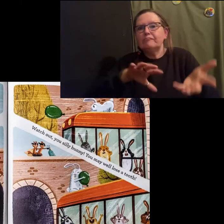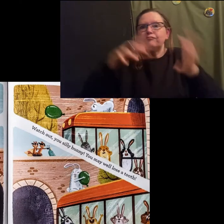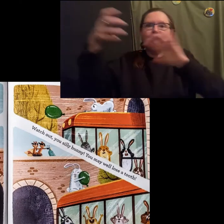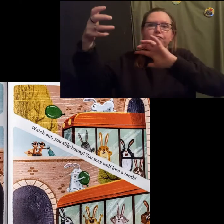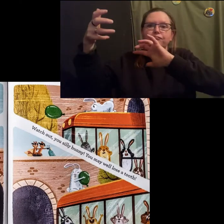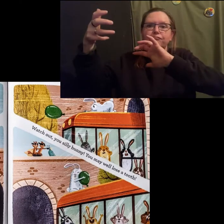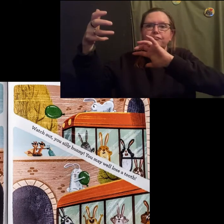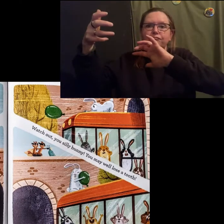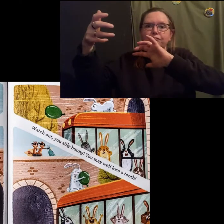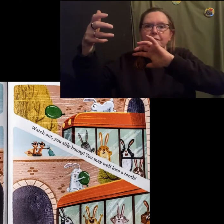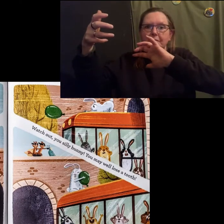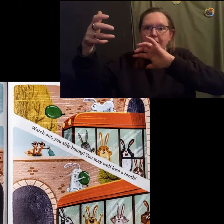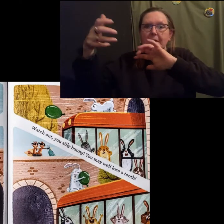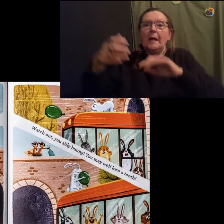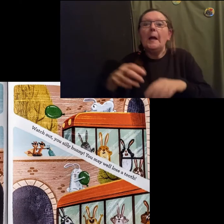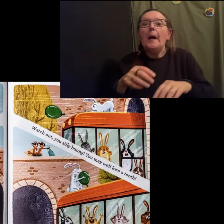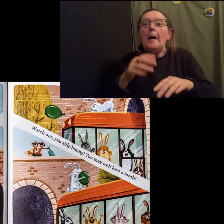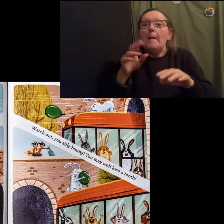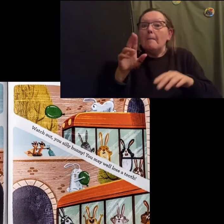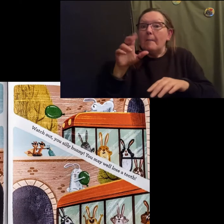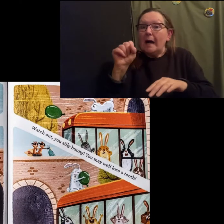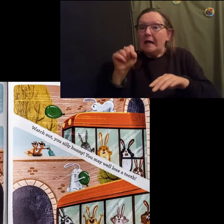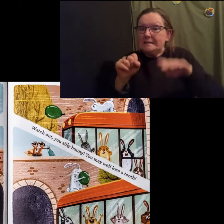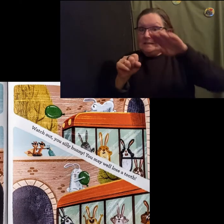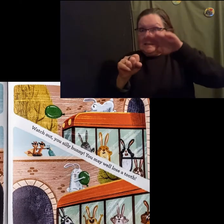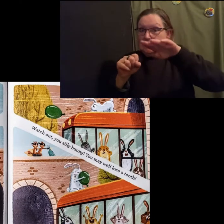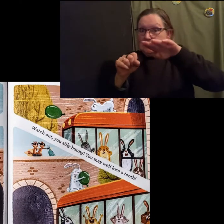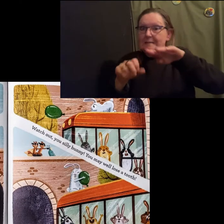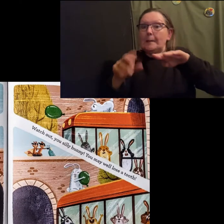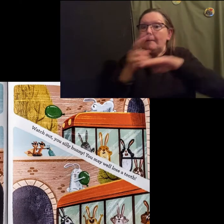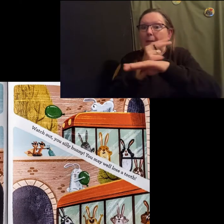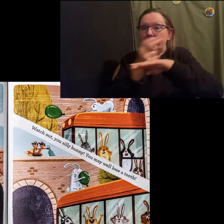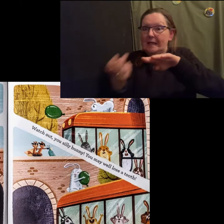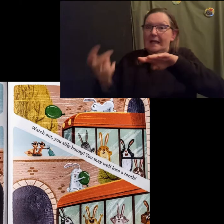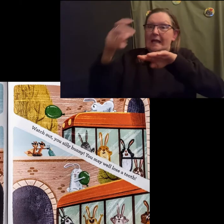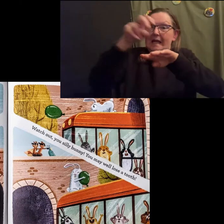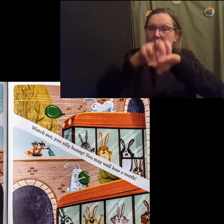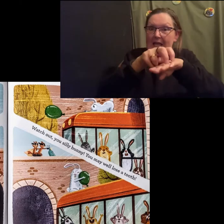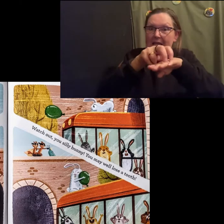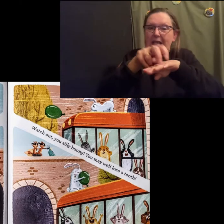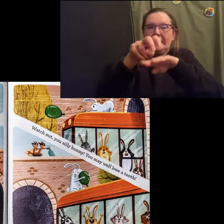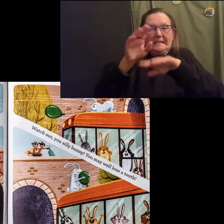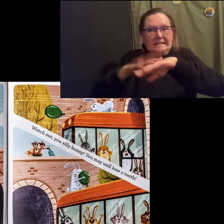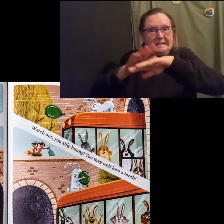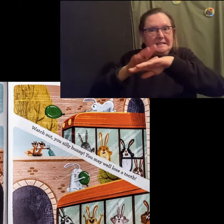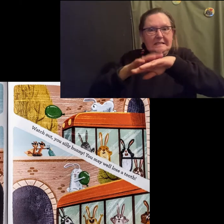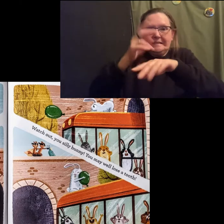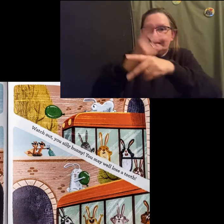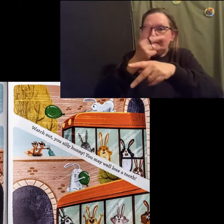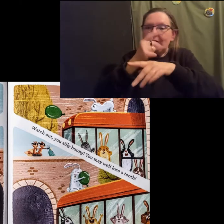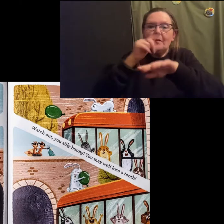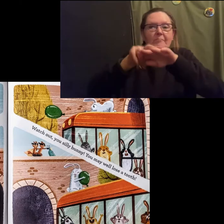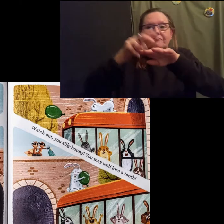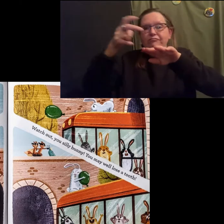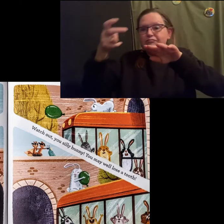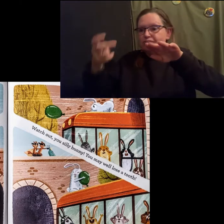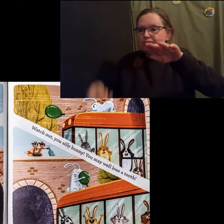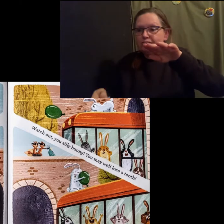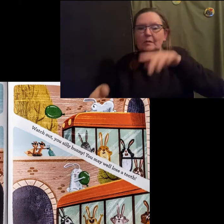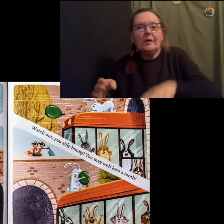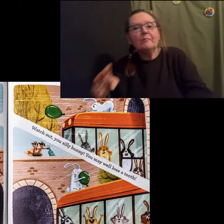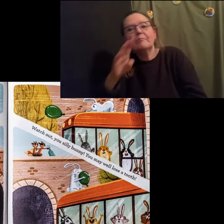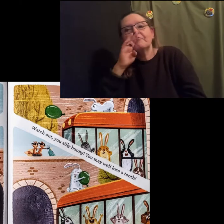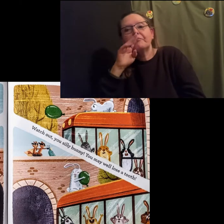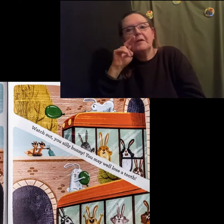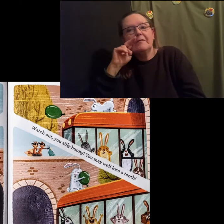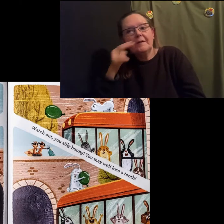There's a bunny on the roof. There's a bunny on the roof. Watch out, you silly bunny. You may well